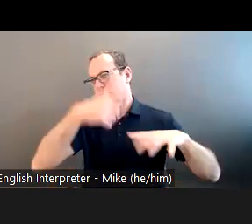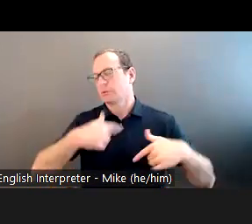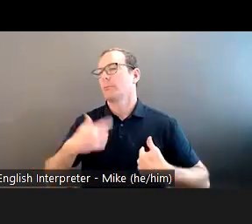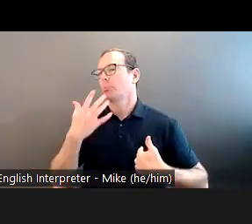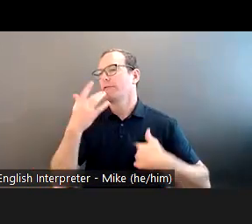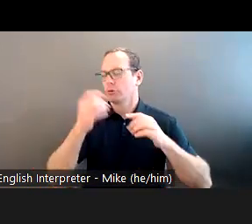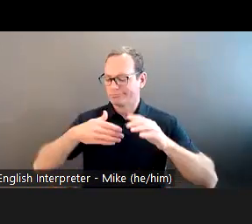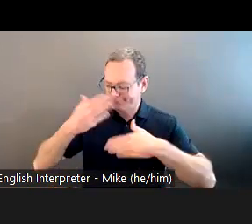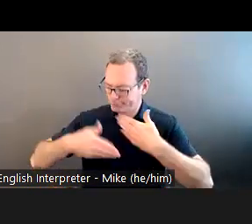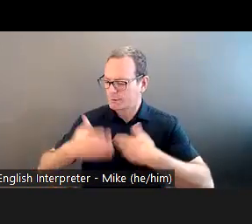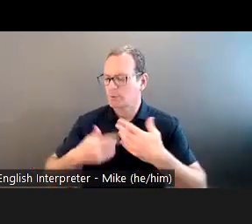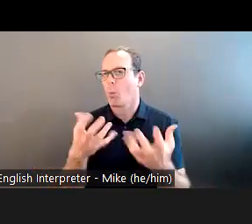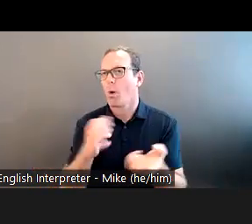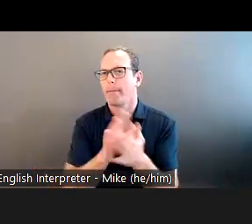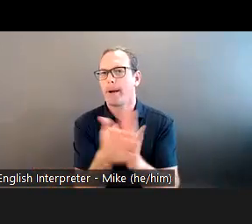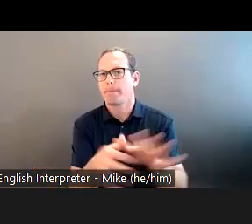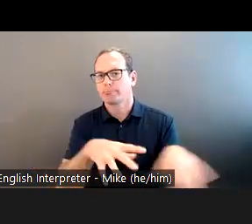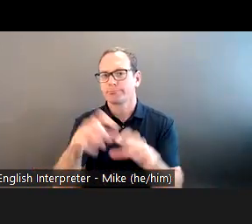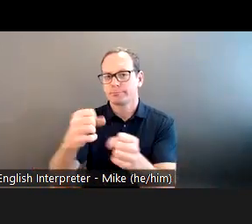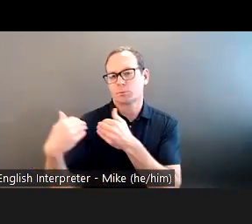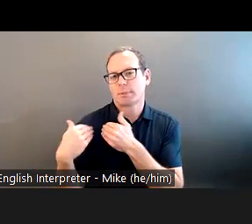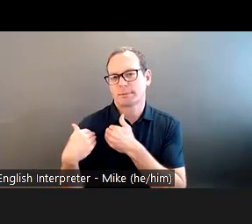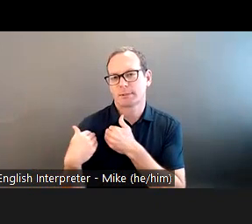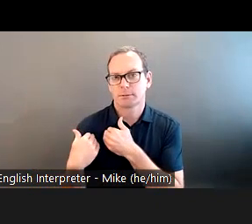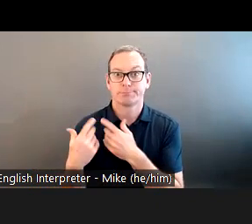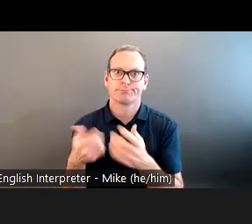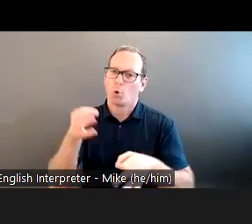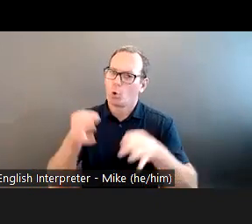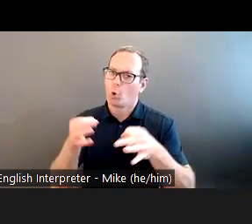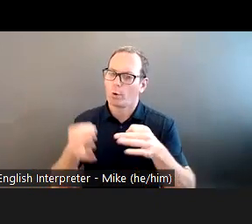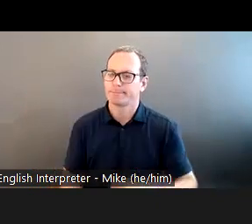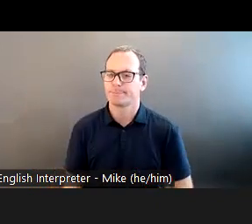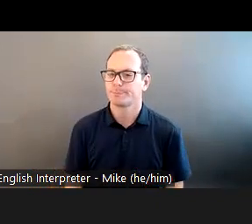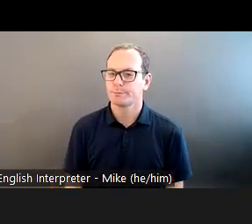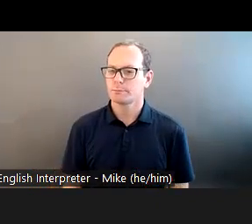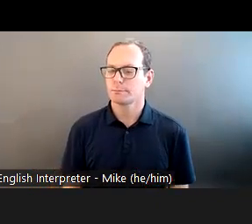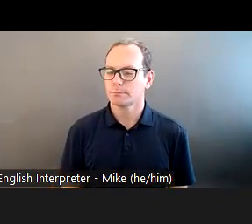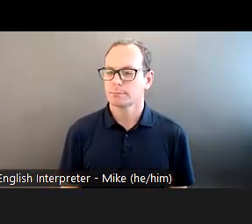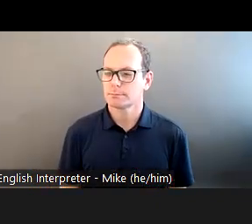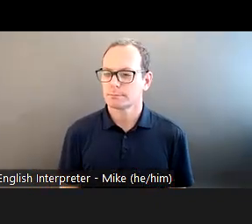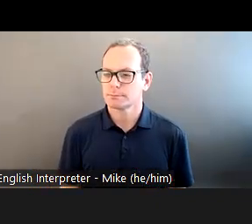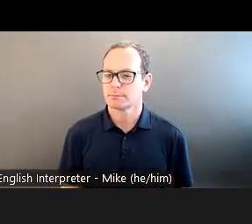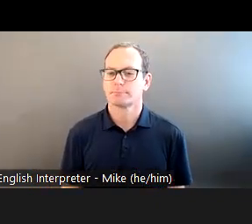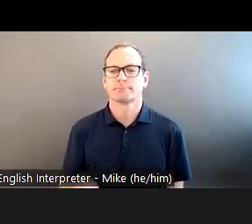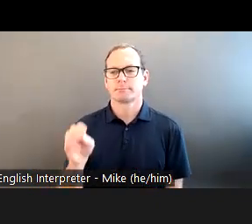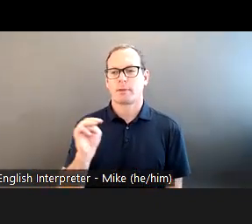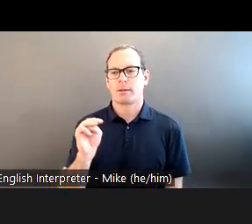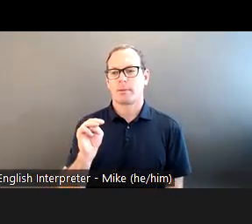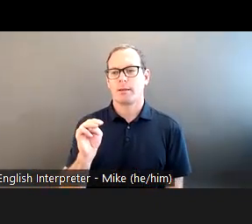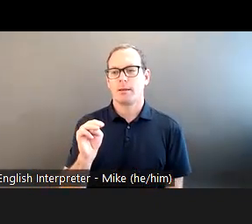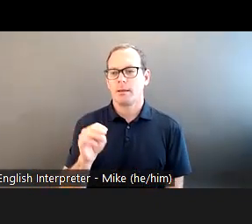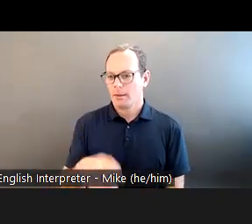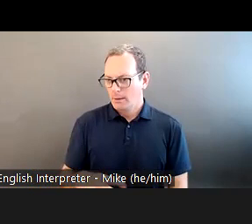And I'll just add very briefly there too, just because someone is authorized to be attorney for property, if they are misusing funds